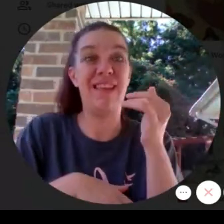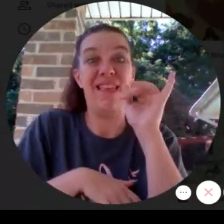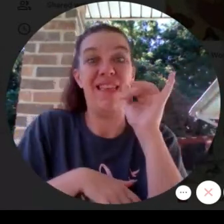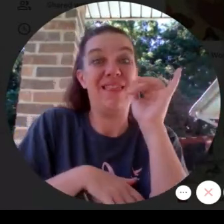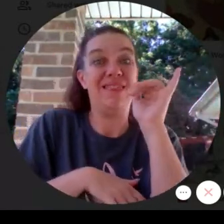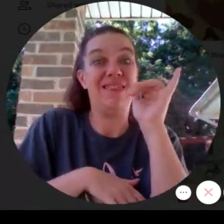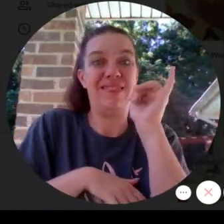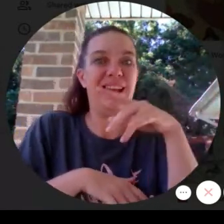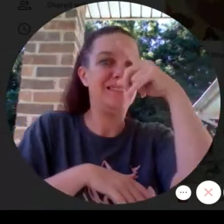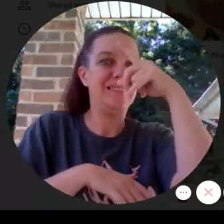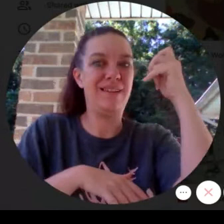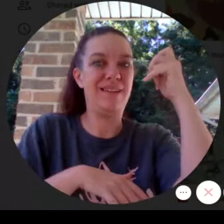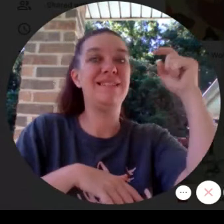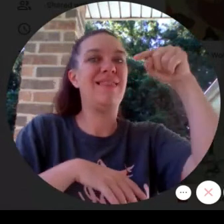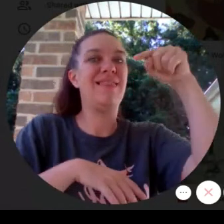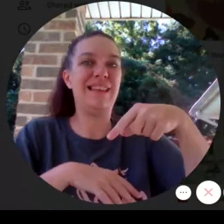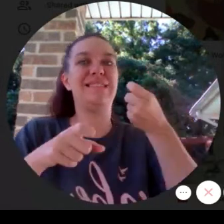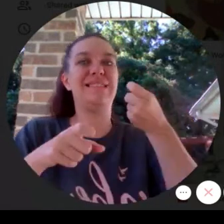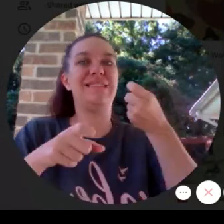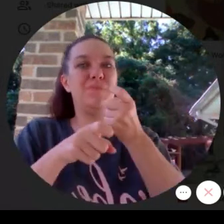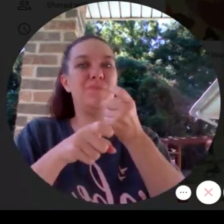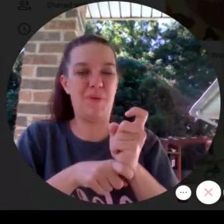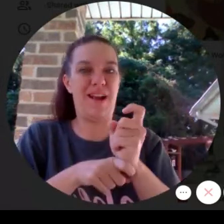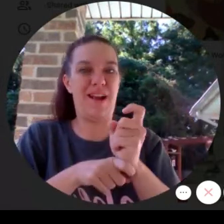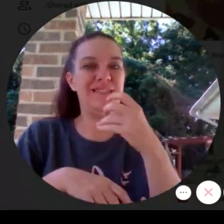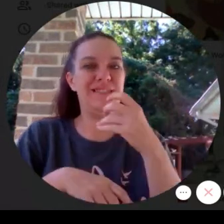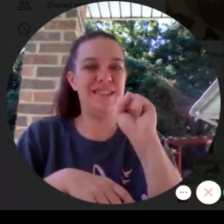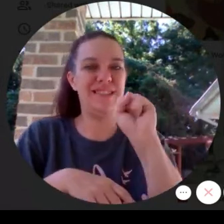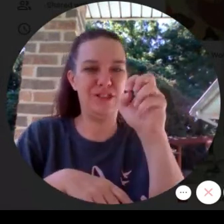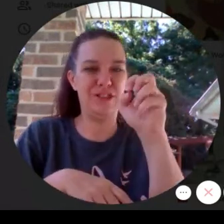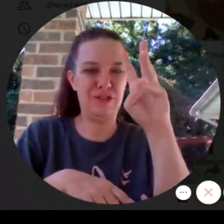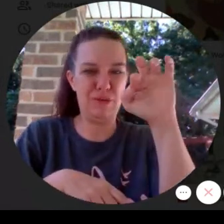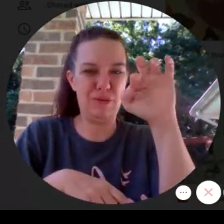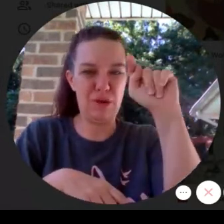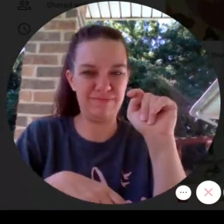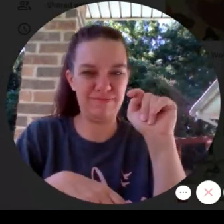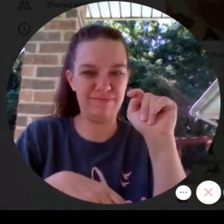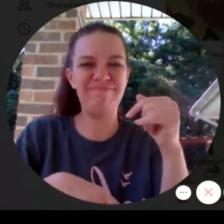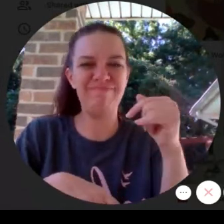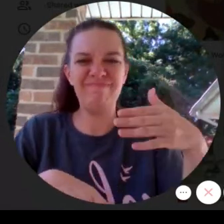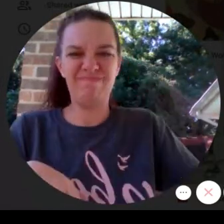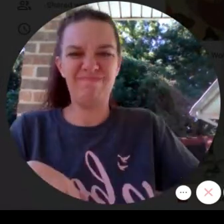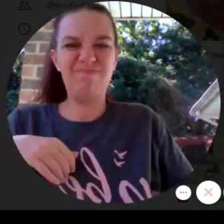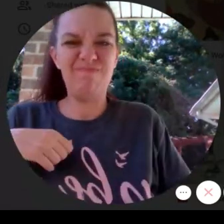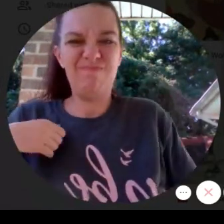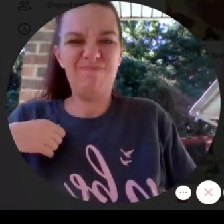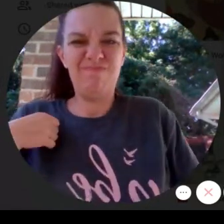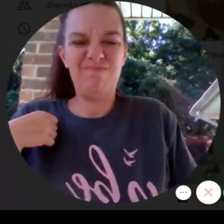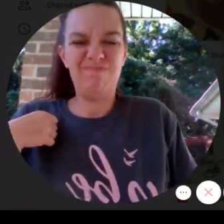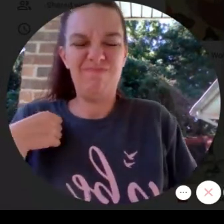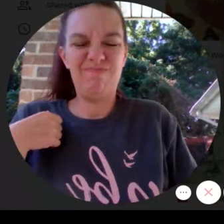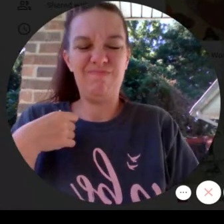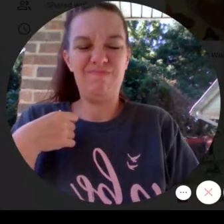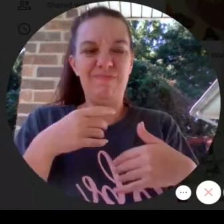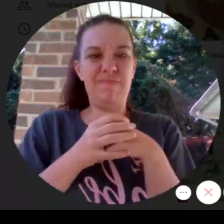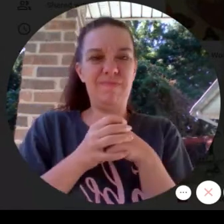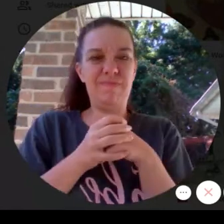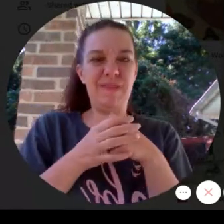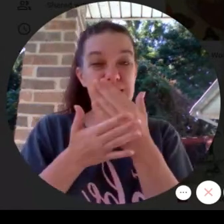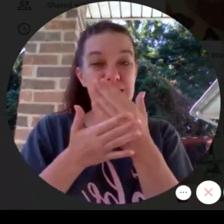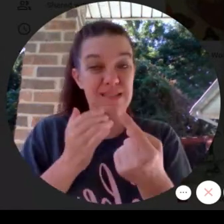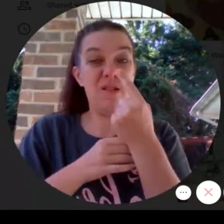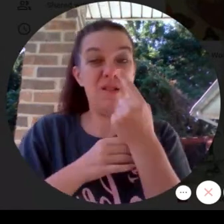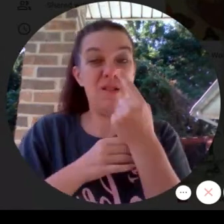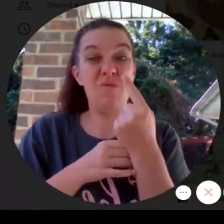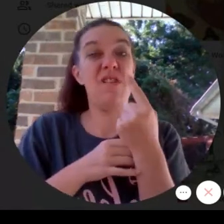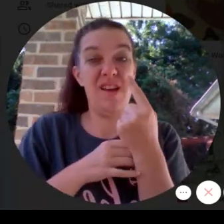is a prank," said Stuart. "I can feel it in my bones." "Somebody's gonna pay,"